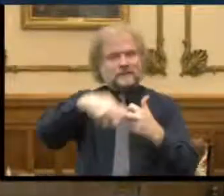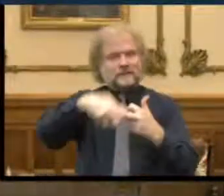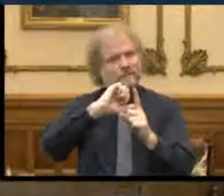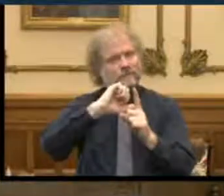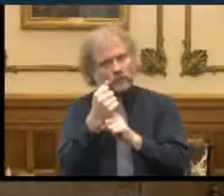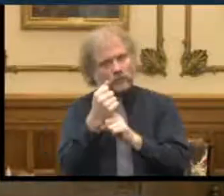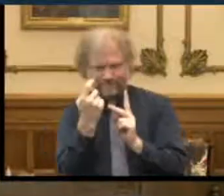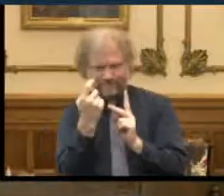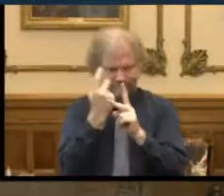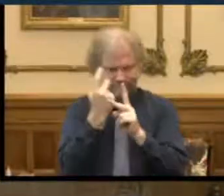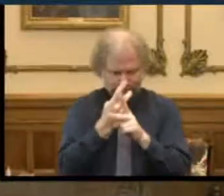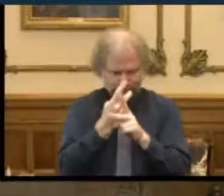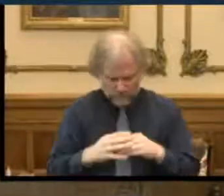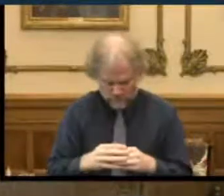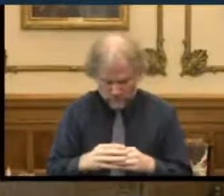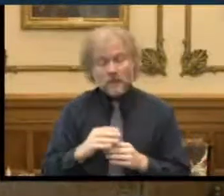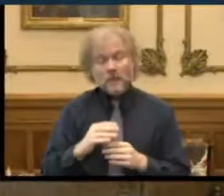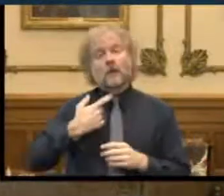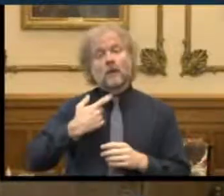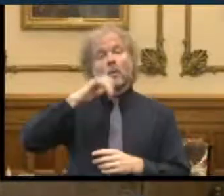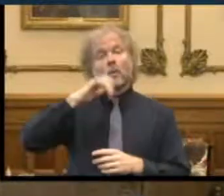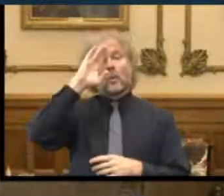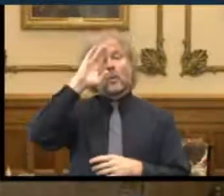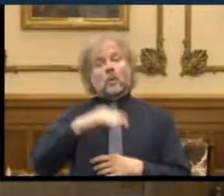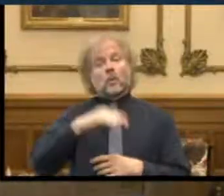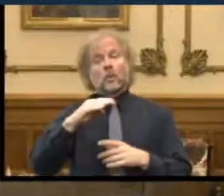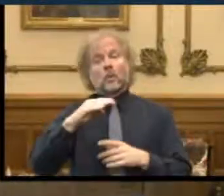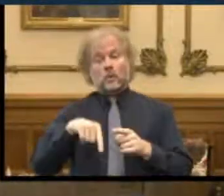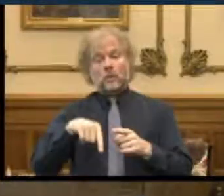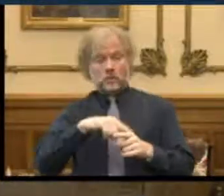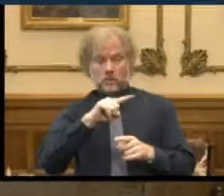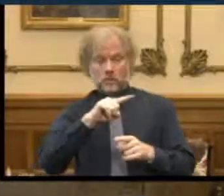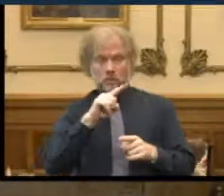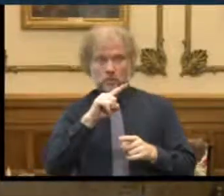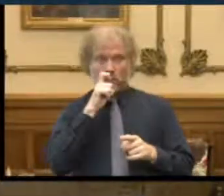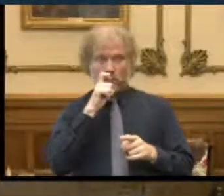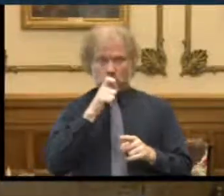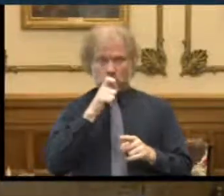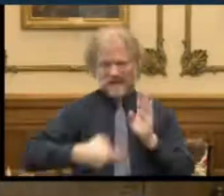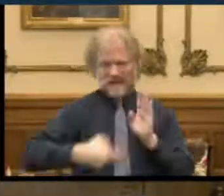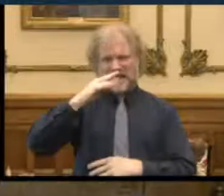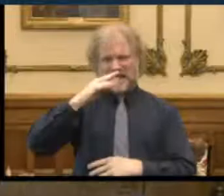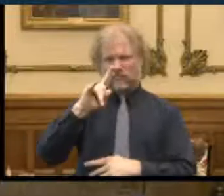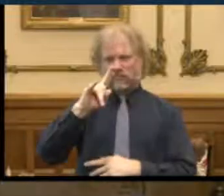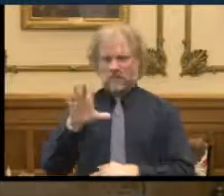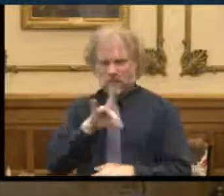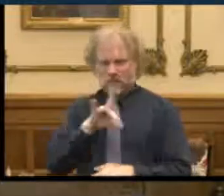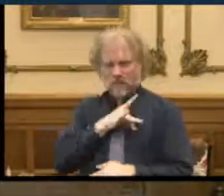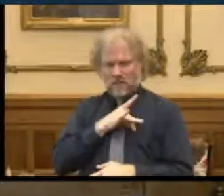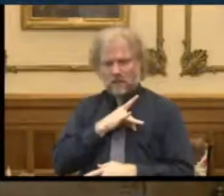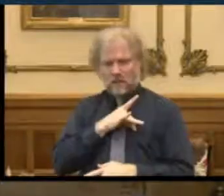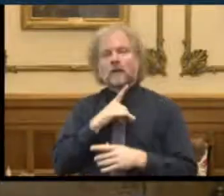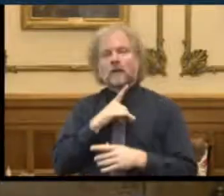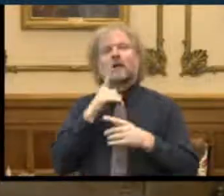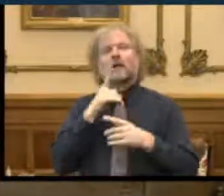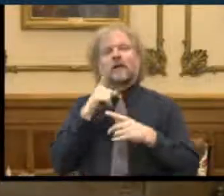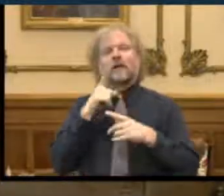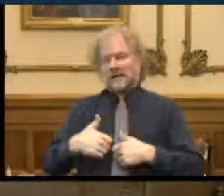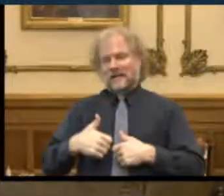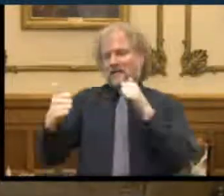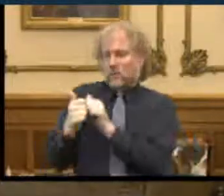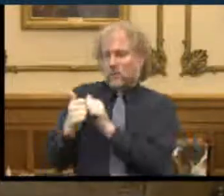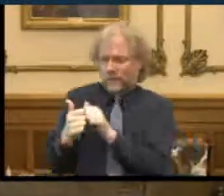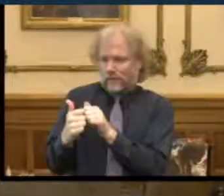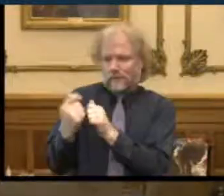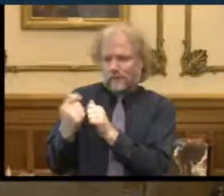through. What we know is that individuals that are at highest risk to become infected are when they're living with another